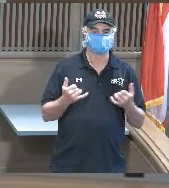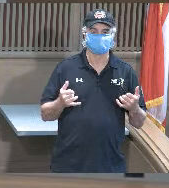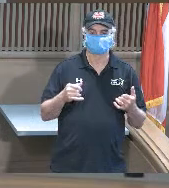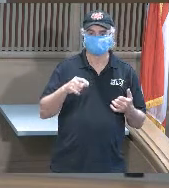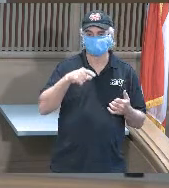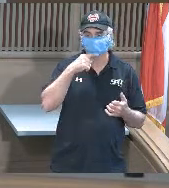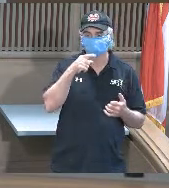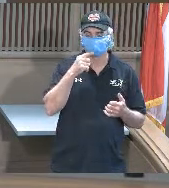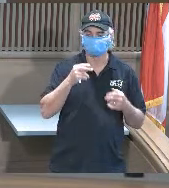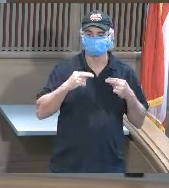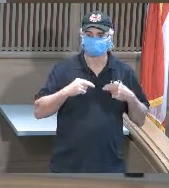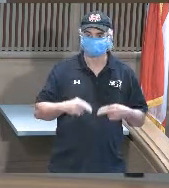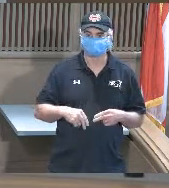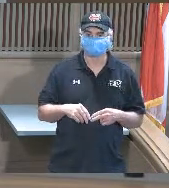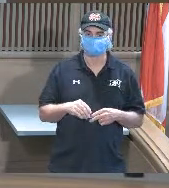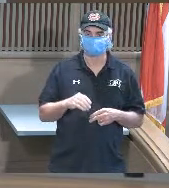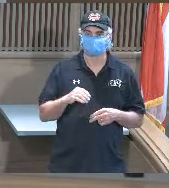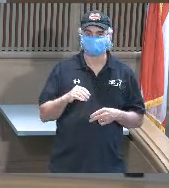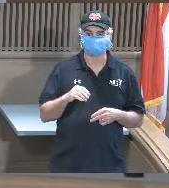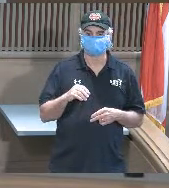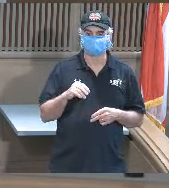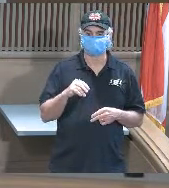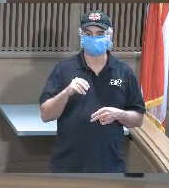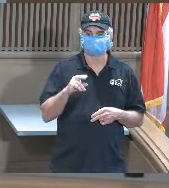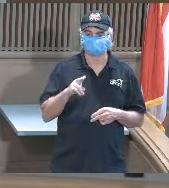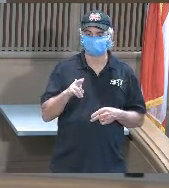Public Health, Dr. Charles Ruiz.